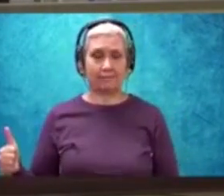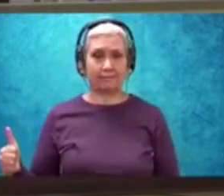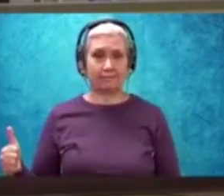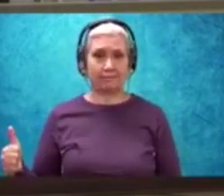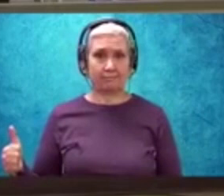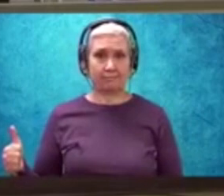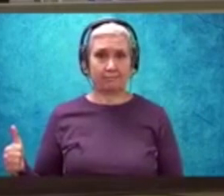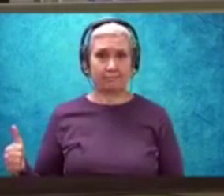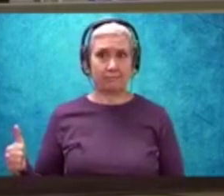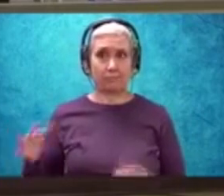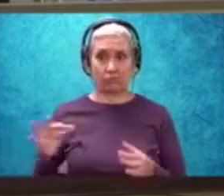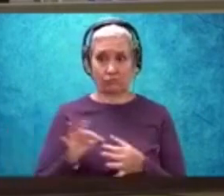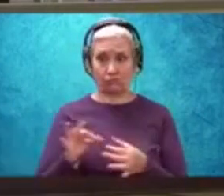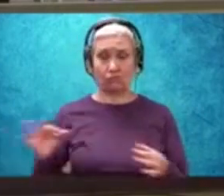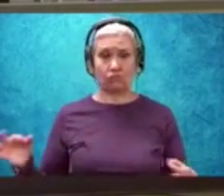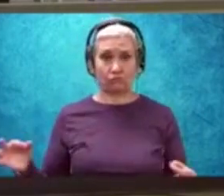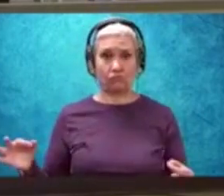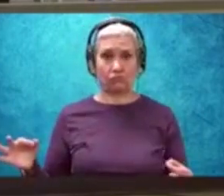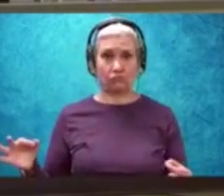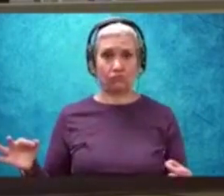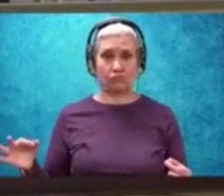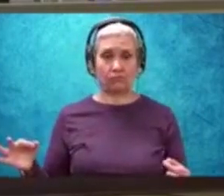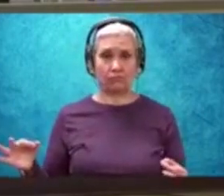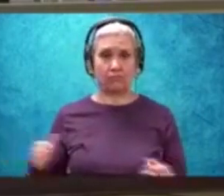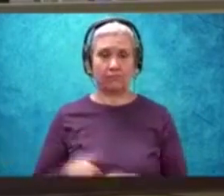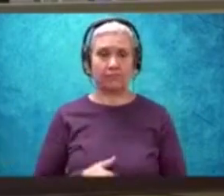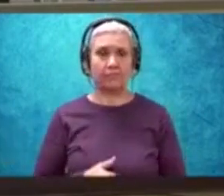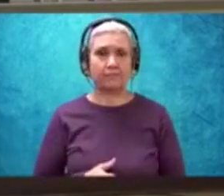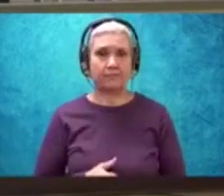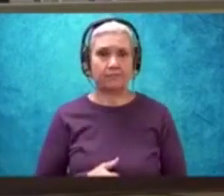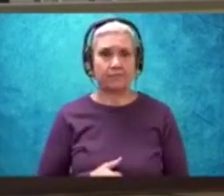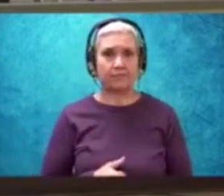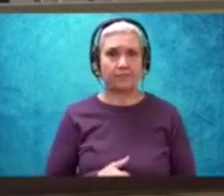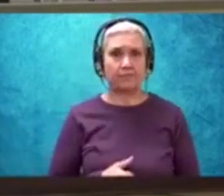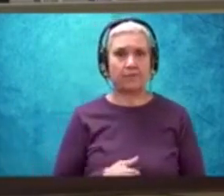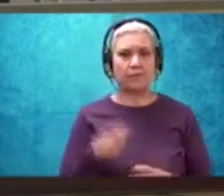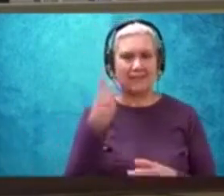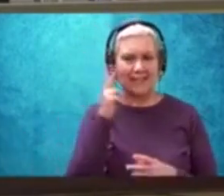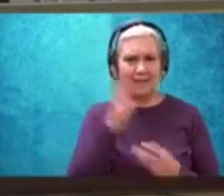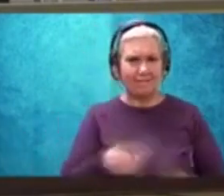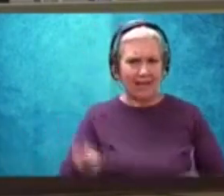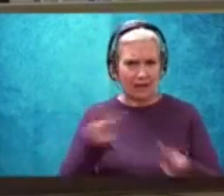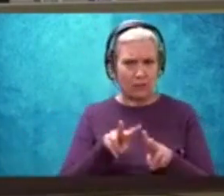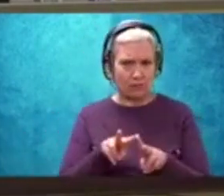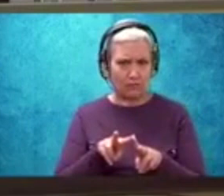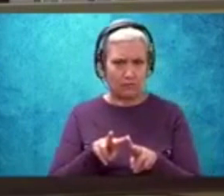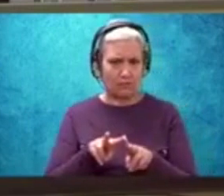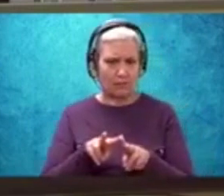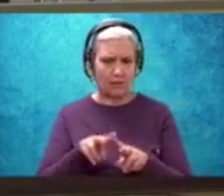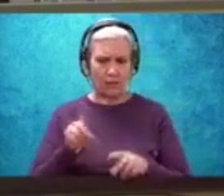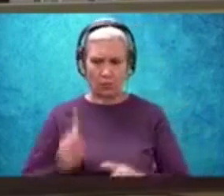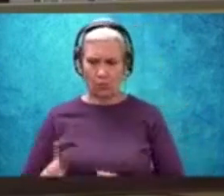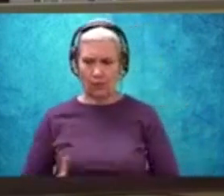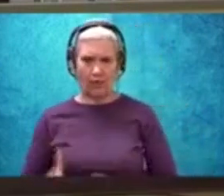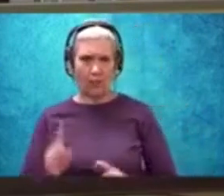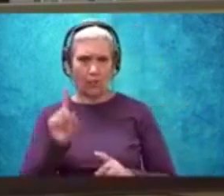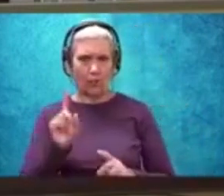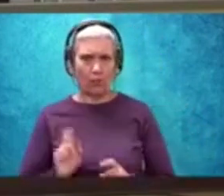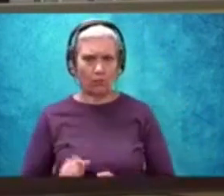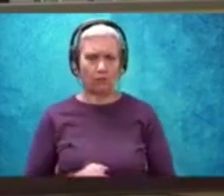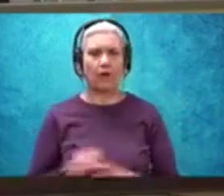equation, and I want you paying attention to where you see these values and where you see these values. What kind of